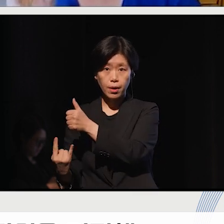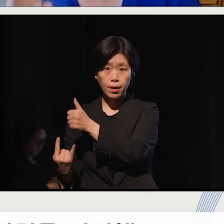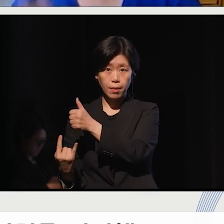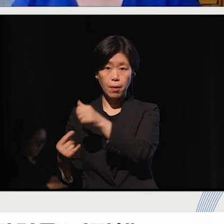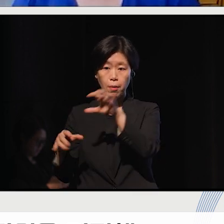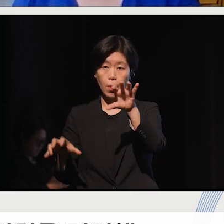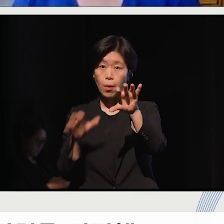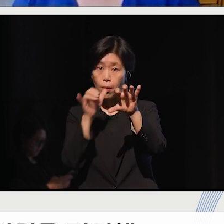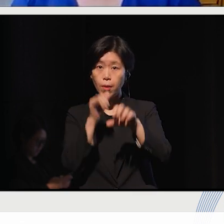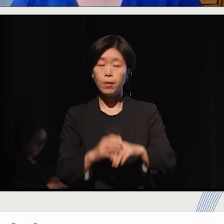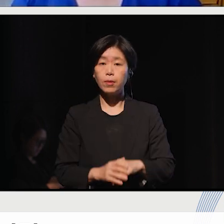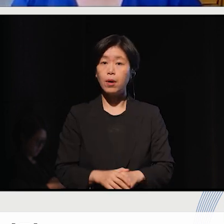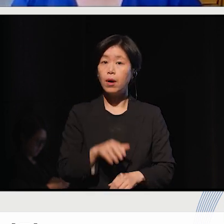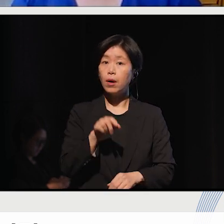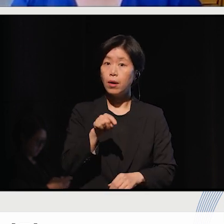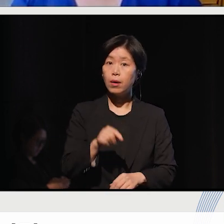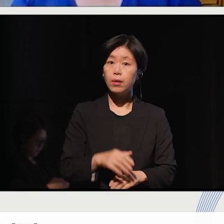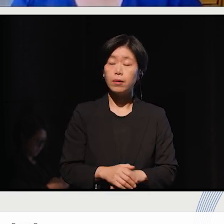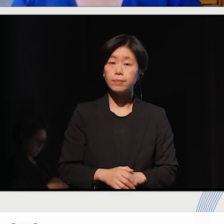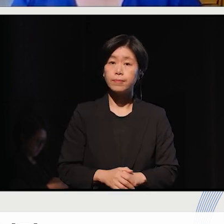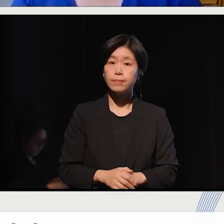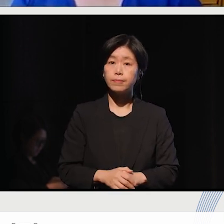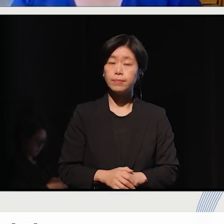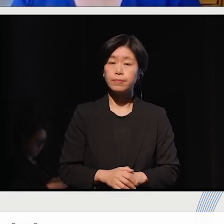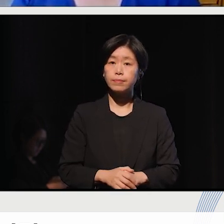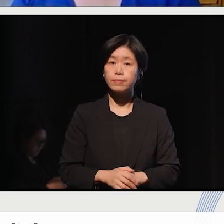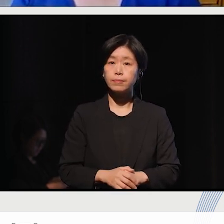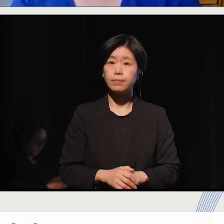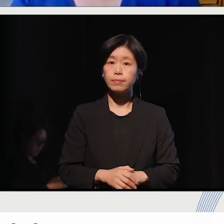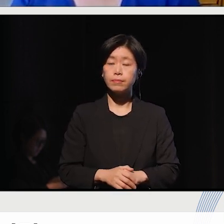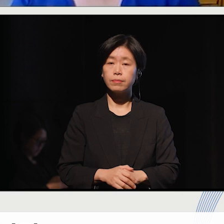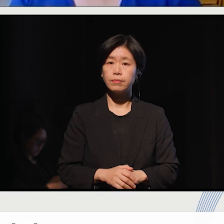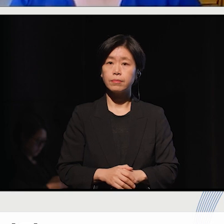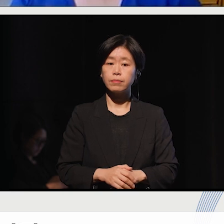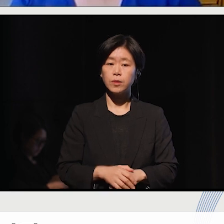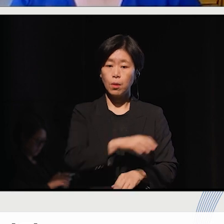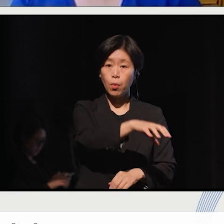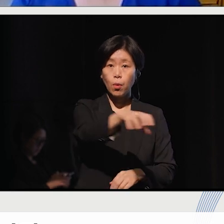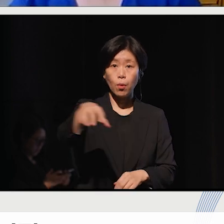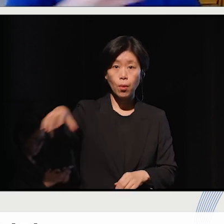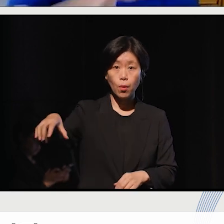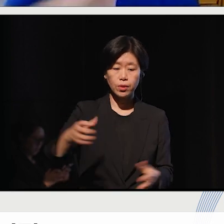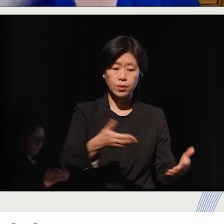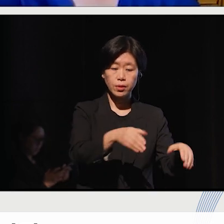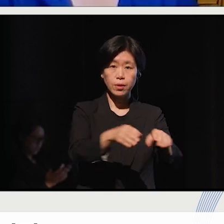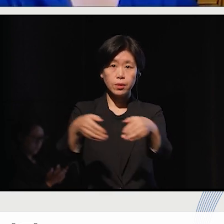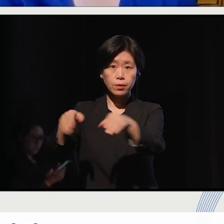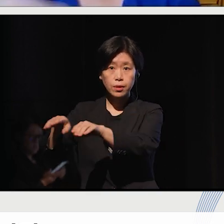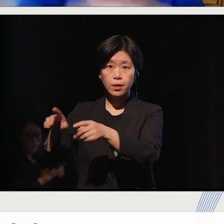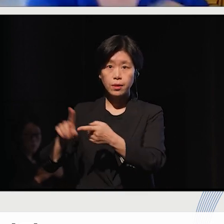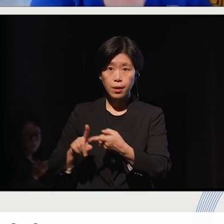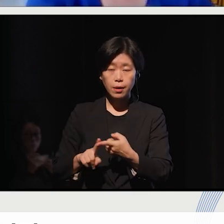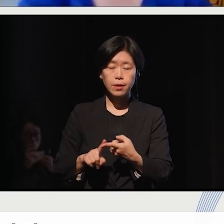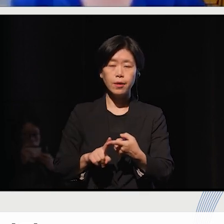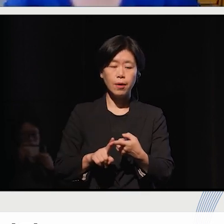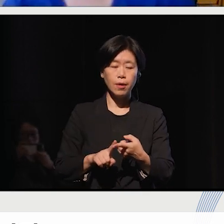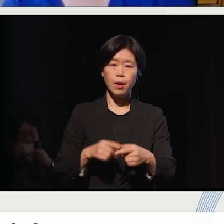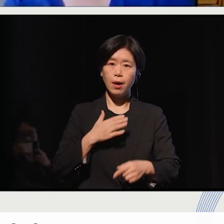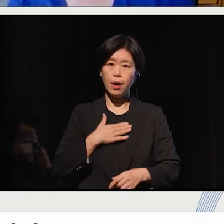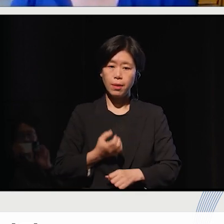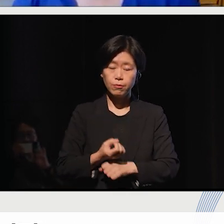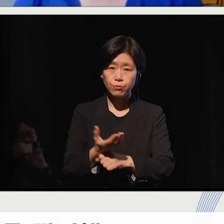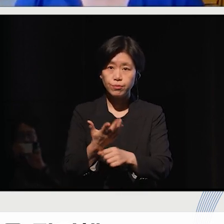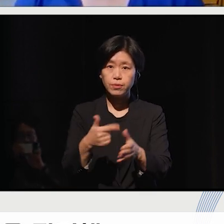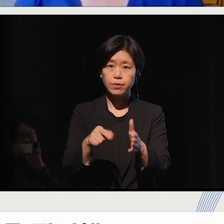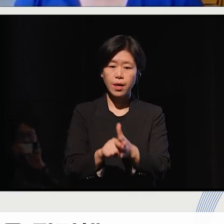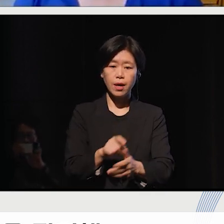team or a staff member to kind of take sole responsibility for accessibility for across the entire